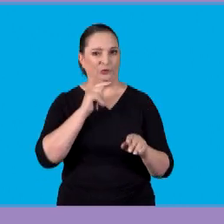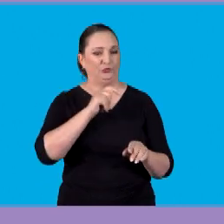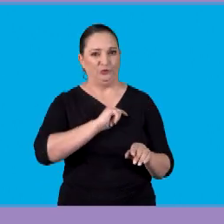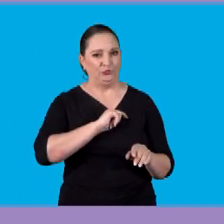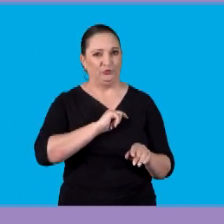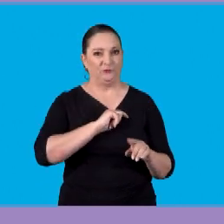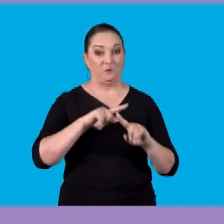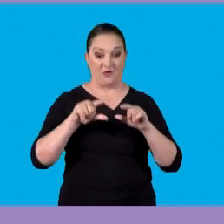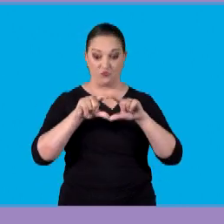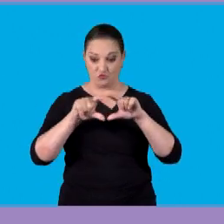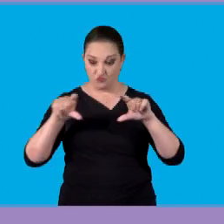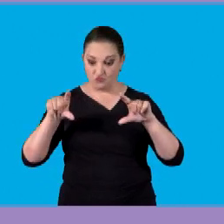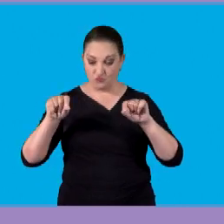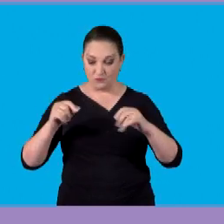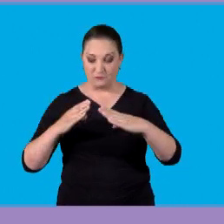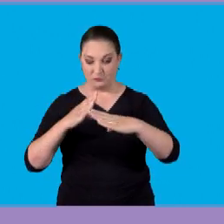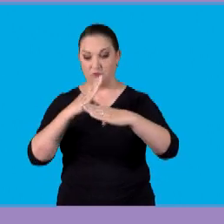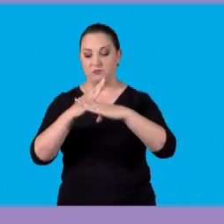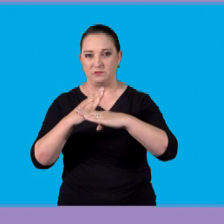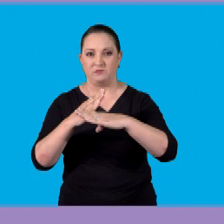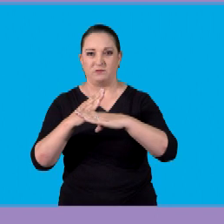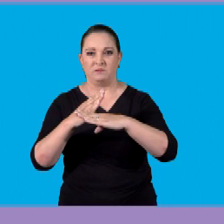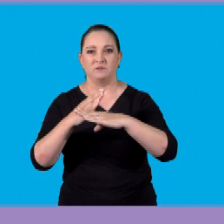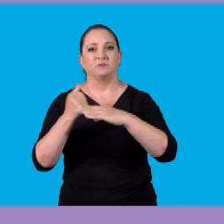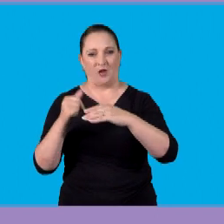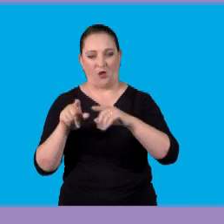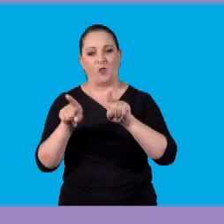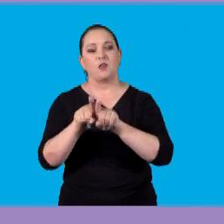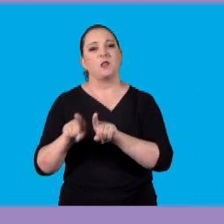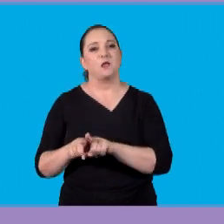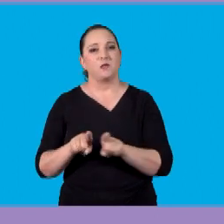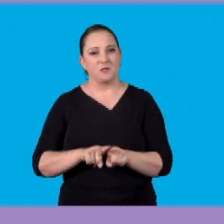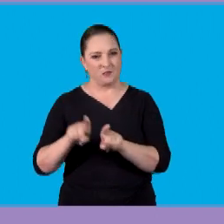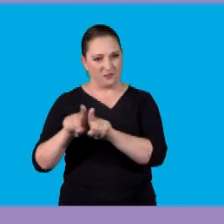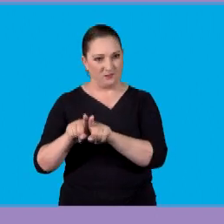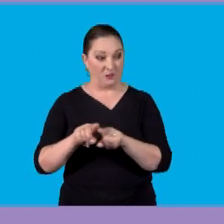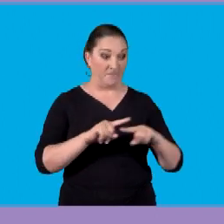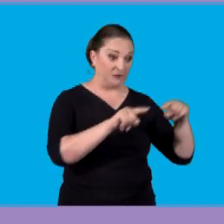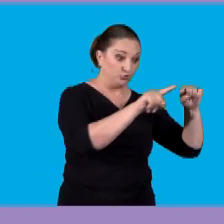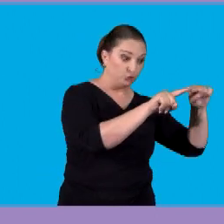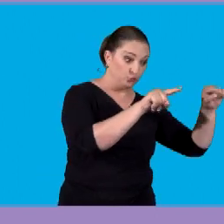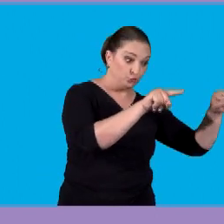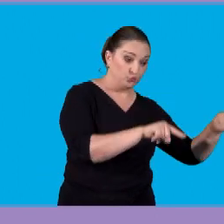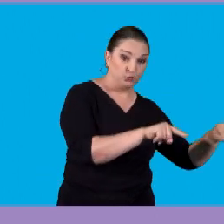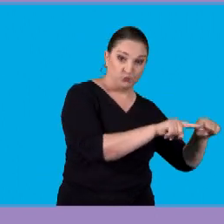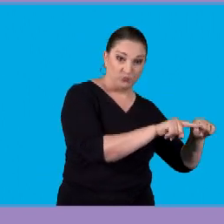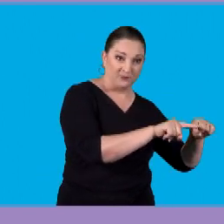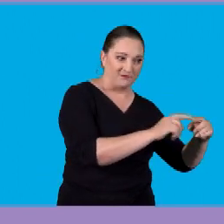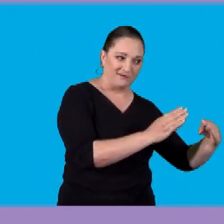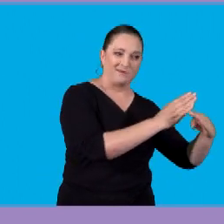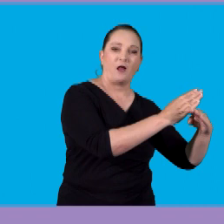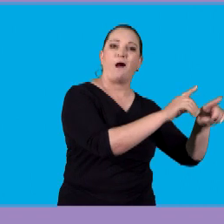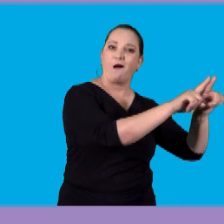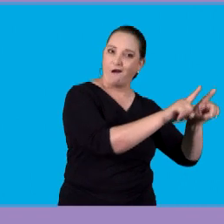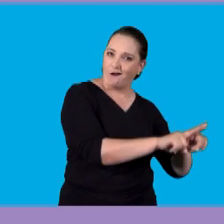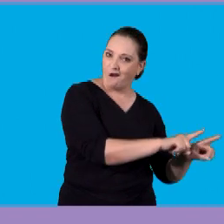So with a rectangle, the diagonals are equal. Now the same is true with a square. The diagonals